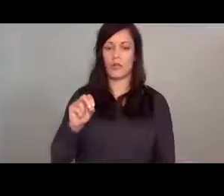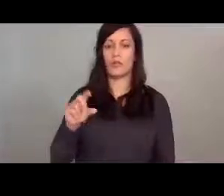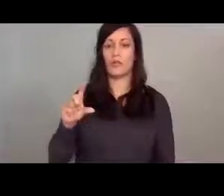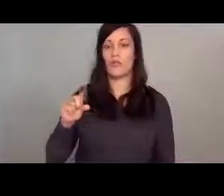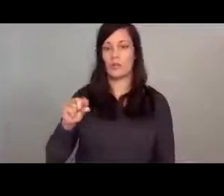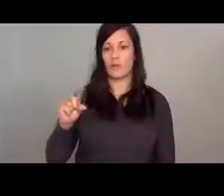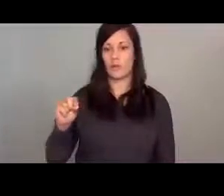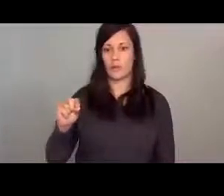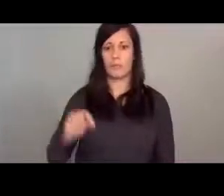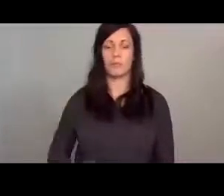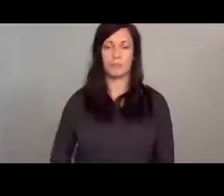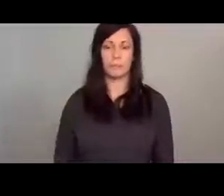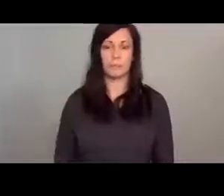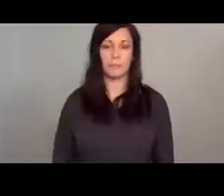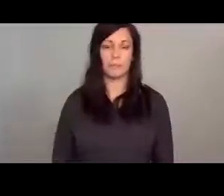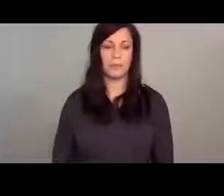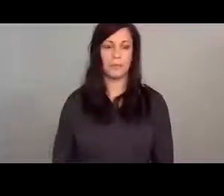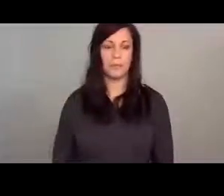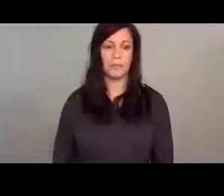2020.